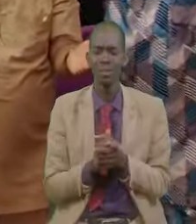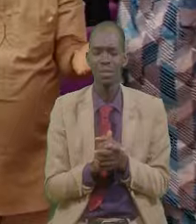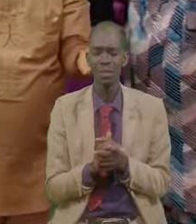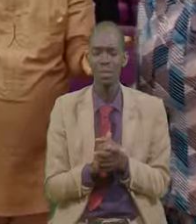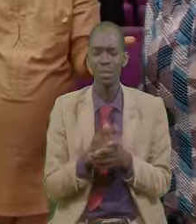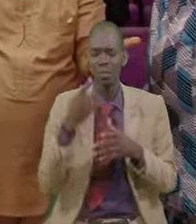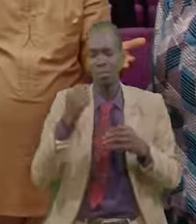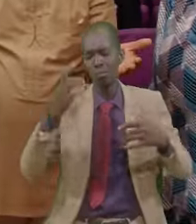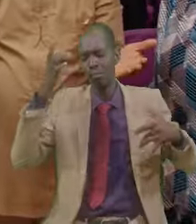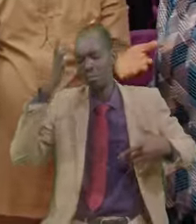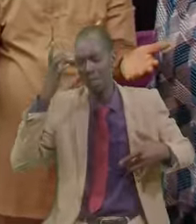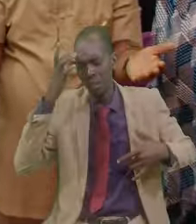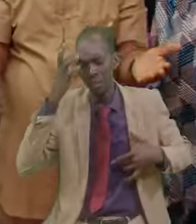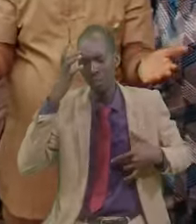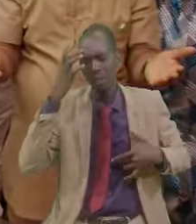Infirmity,